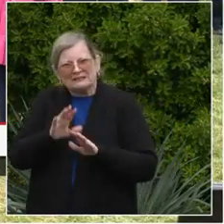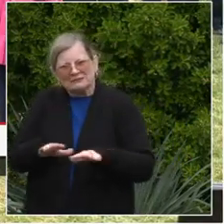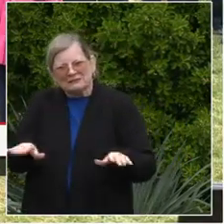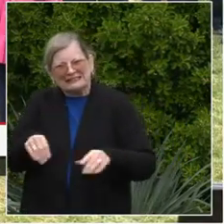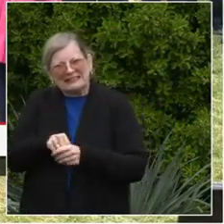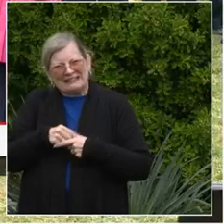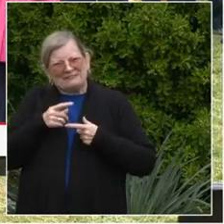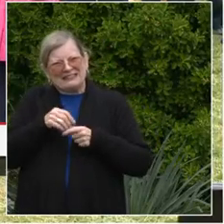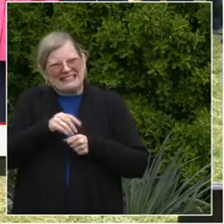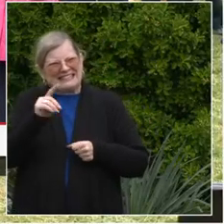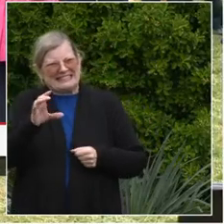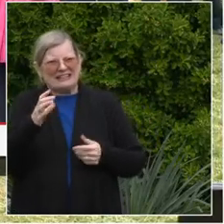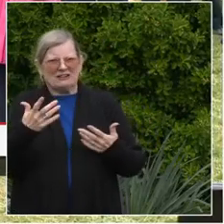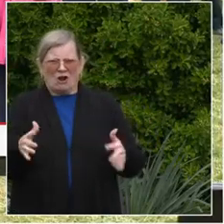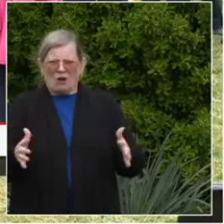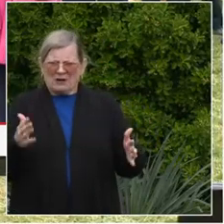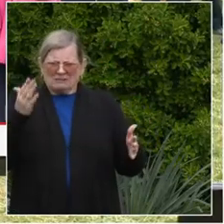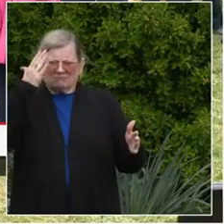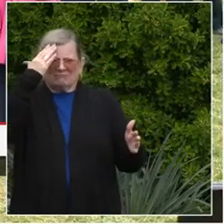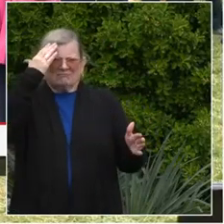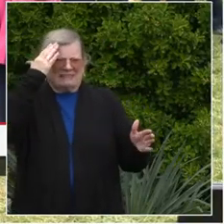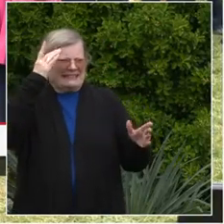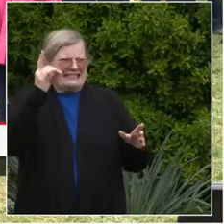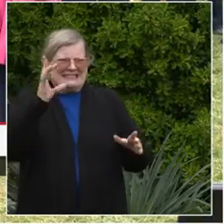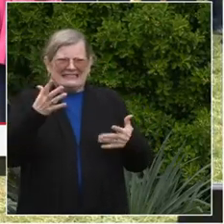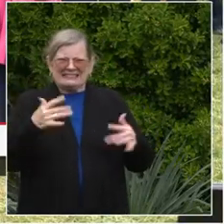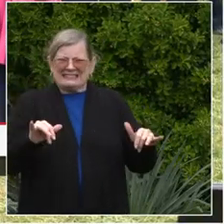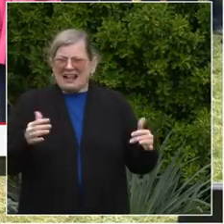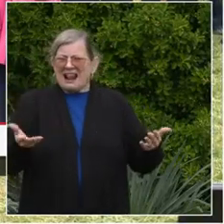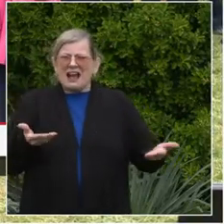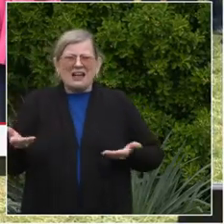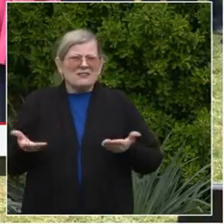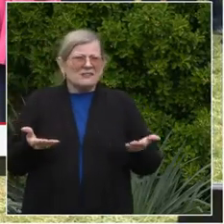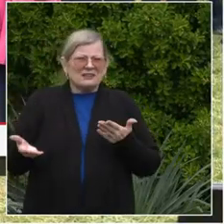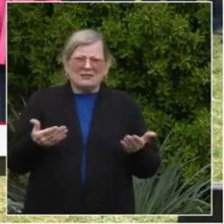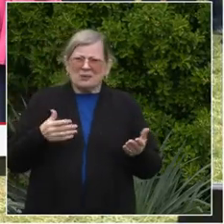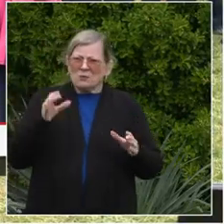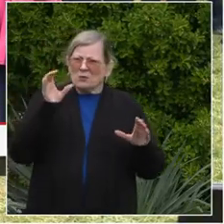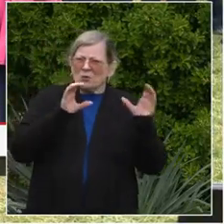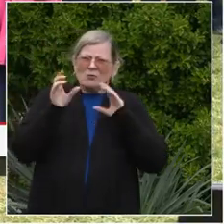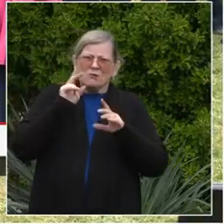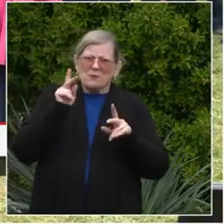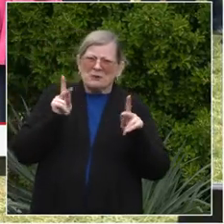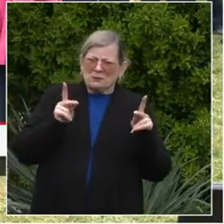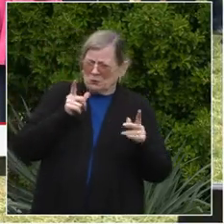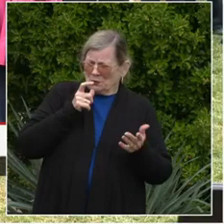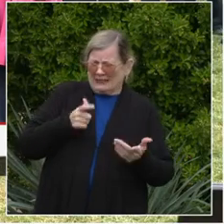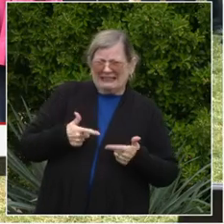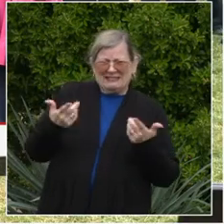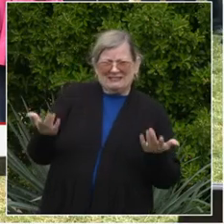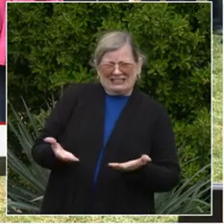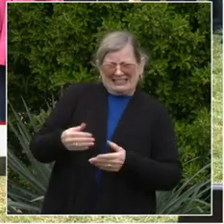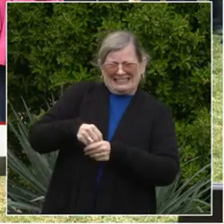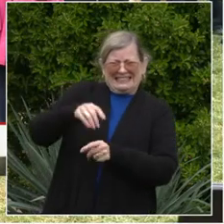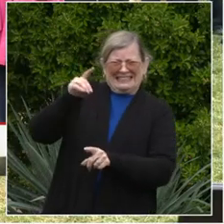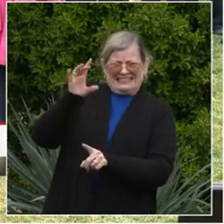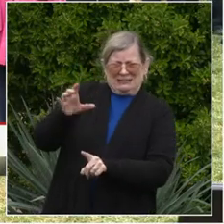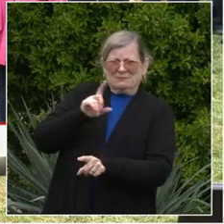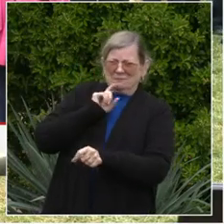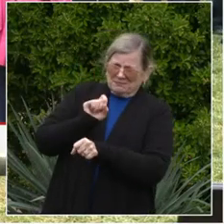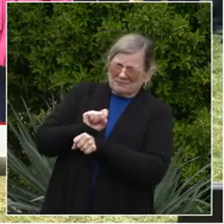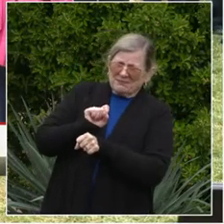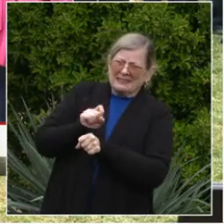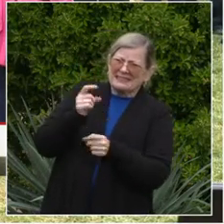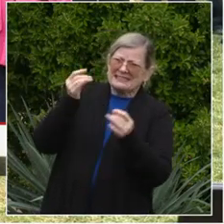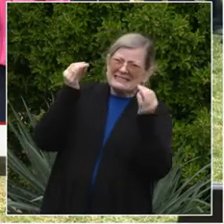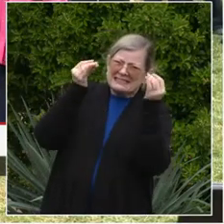Police Department, we're still open, we're still hiring, and we're looking forward to residents of the District of Columbia really considering law